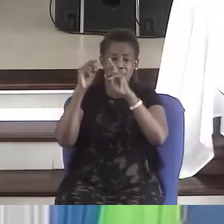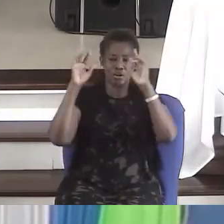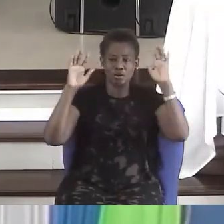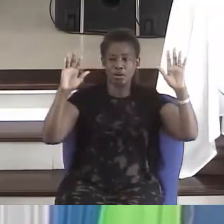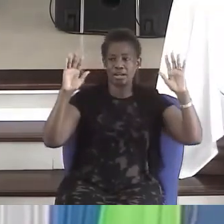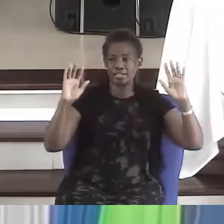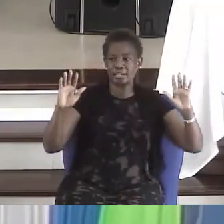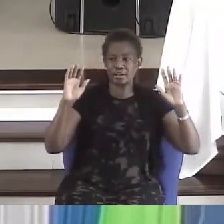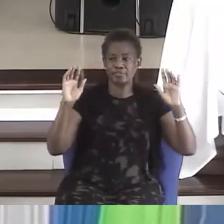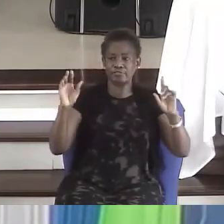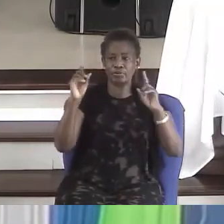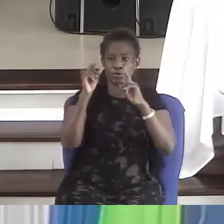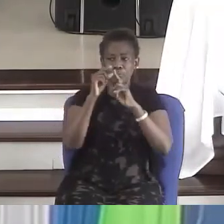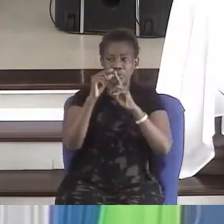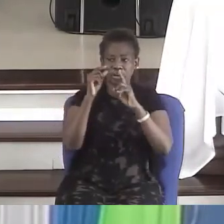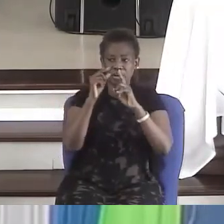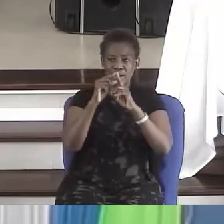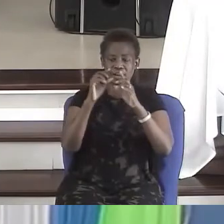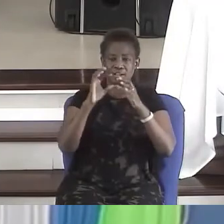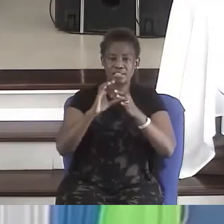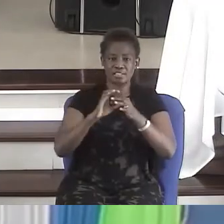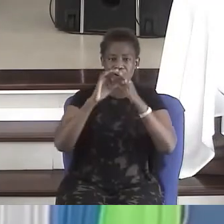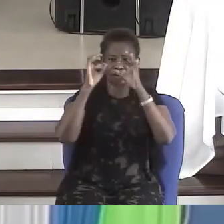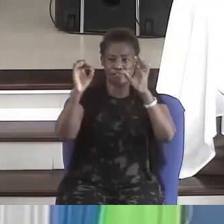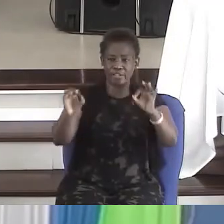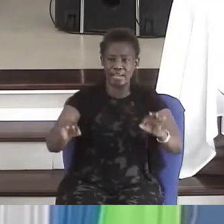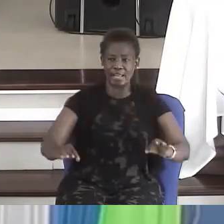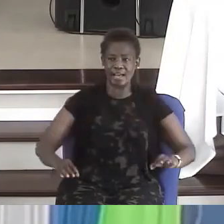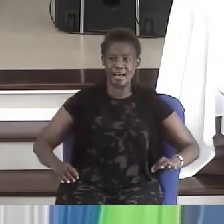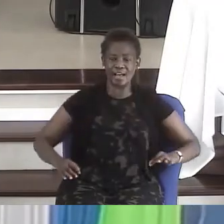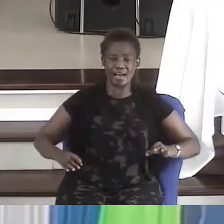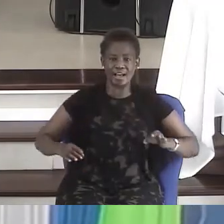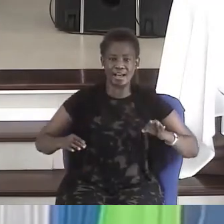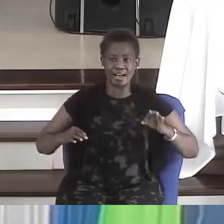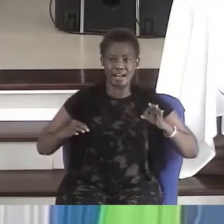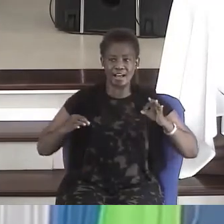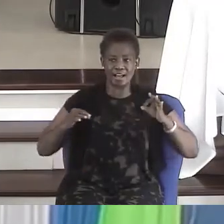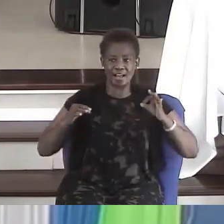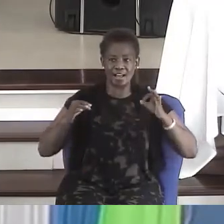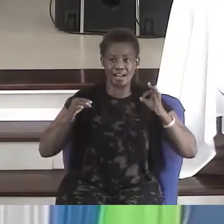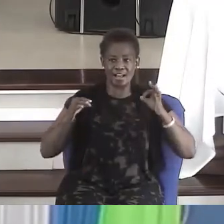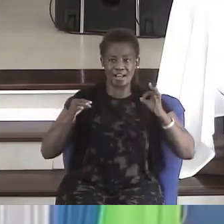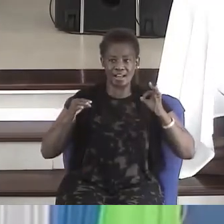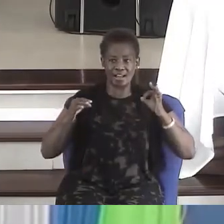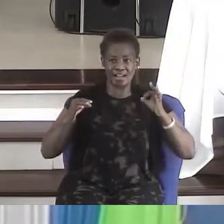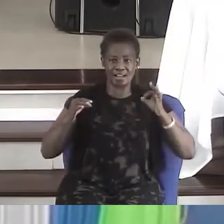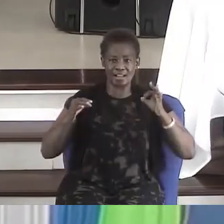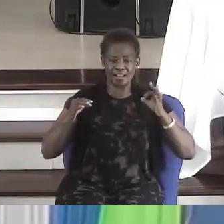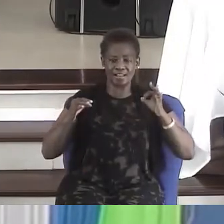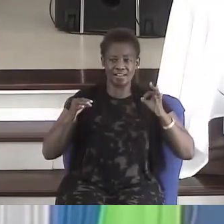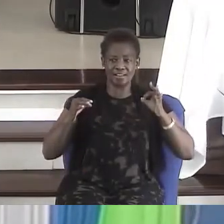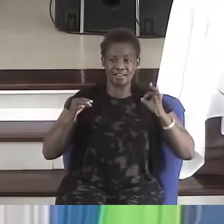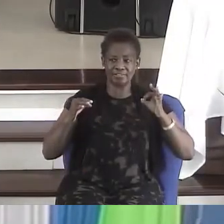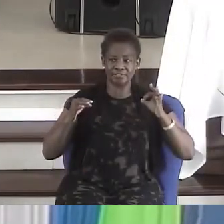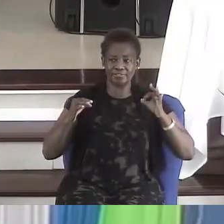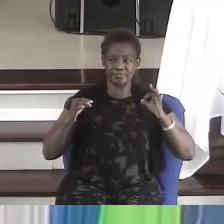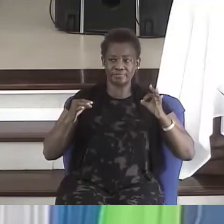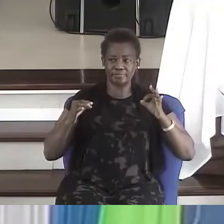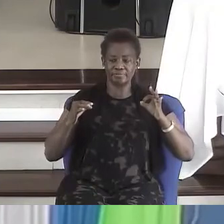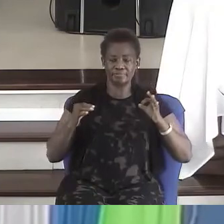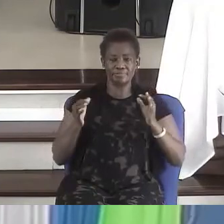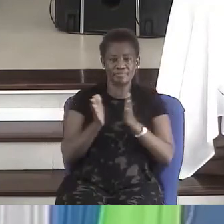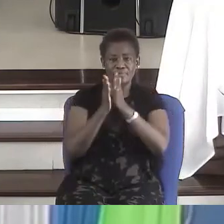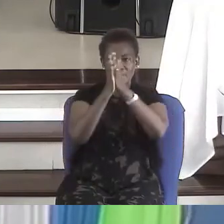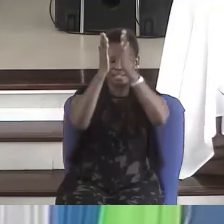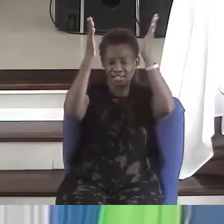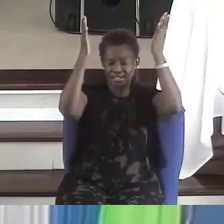words, wonderful words of life. Praise the